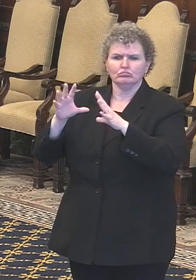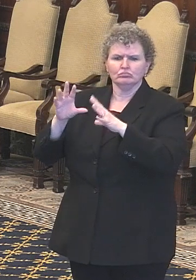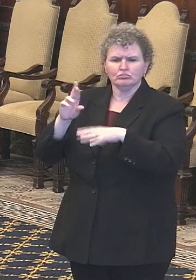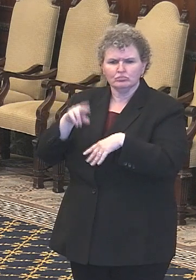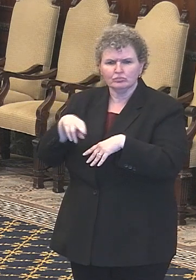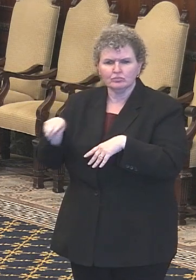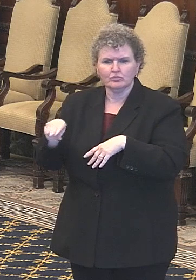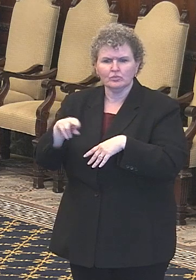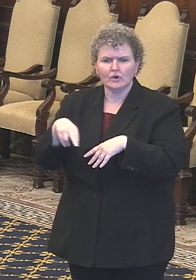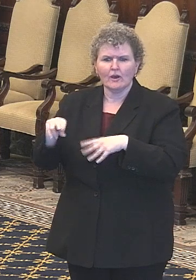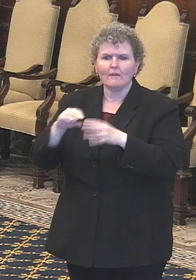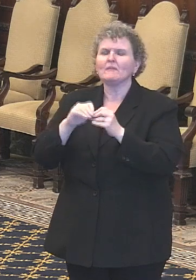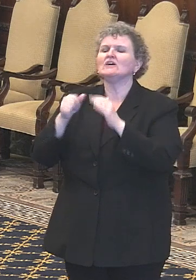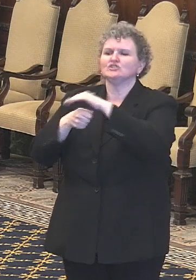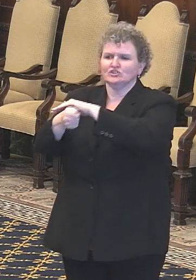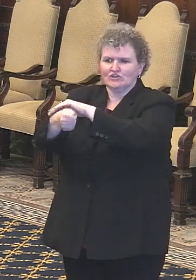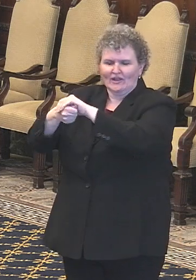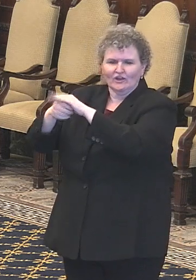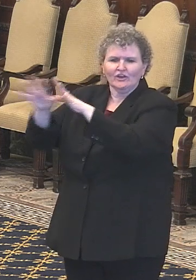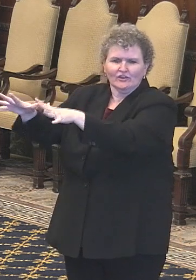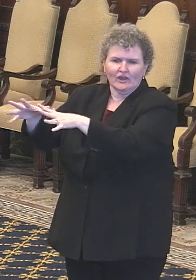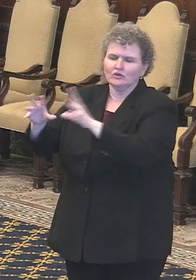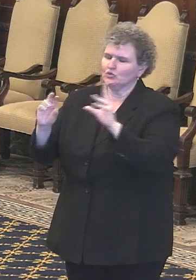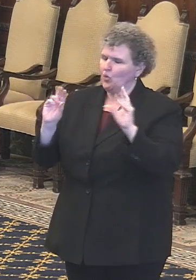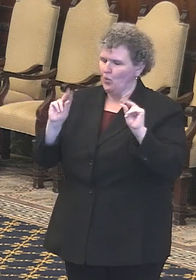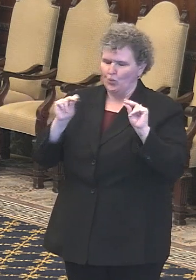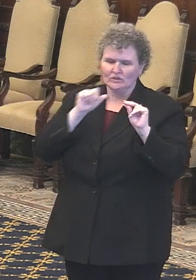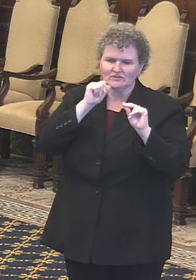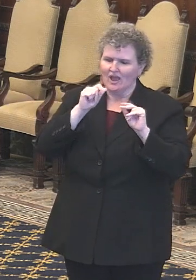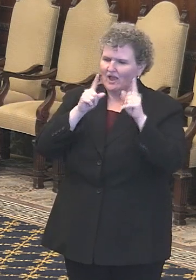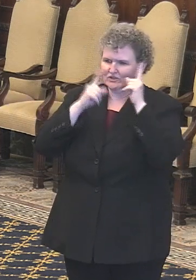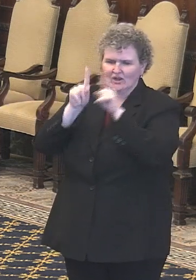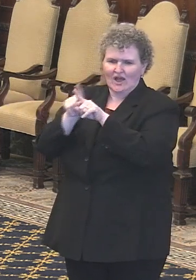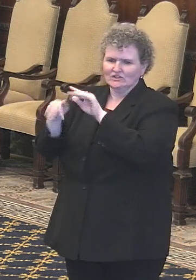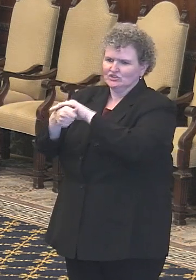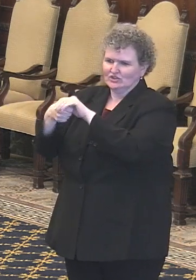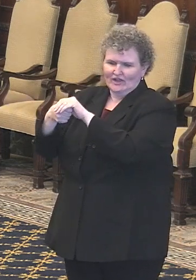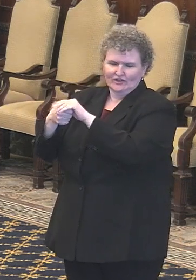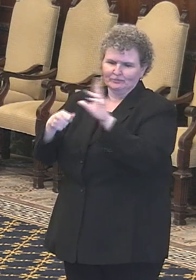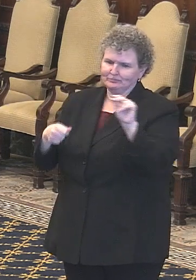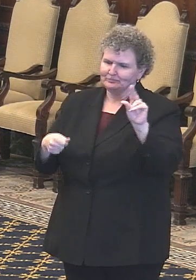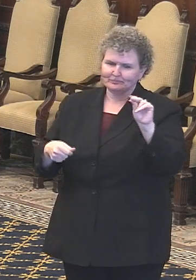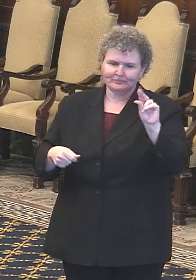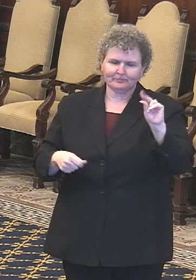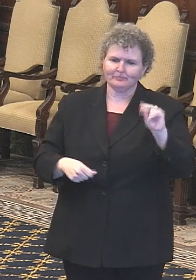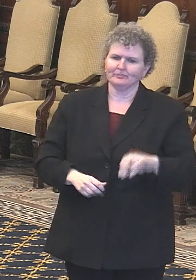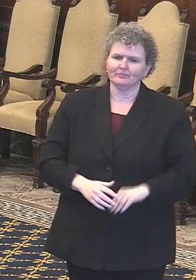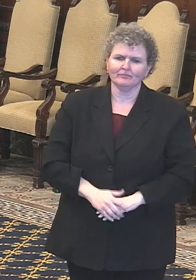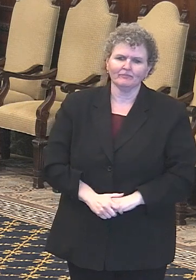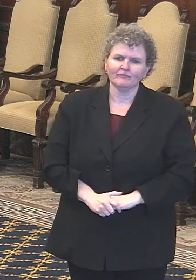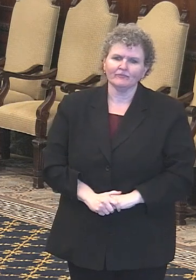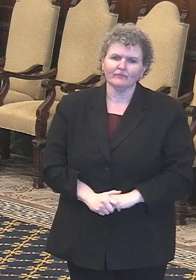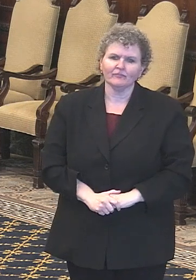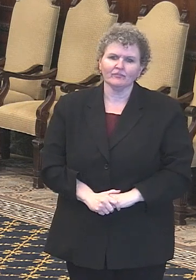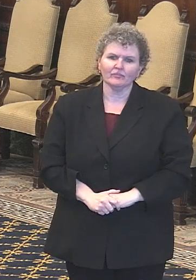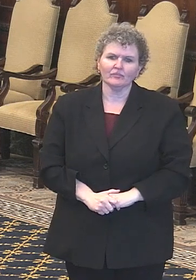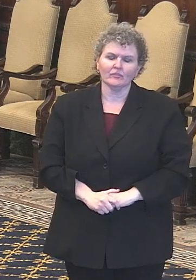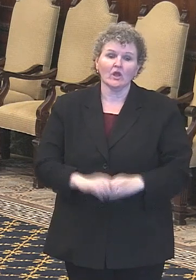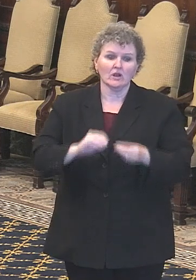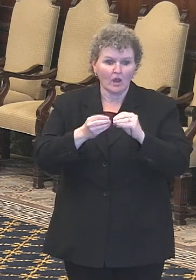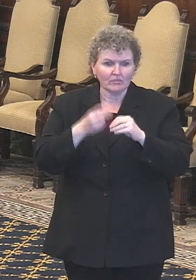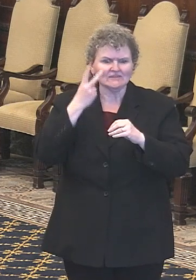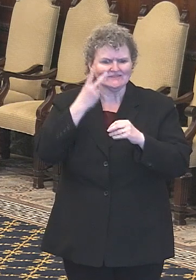right. Thanks, Laura. And now Aaron Moselle of WHYY. Hi. You mentioned